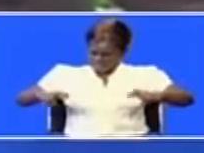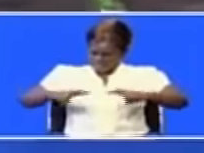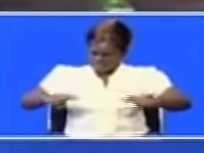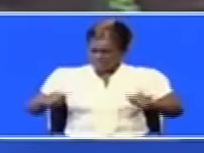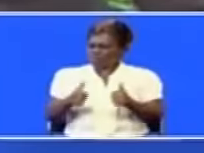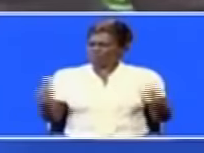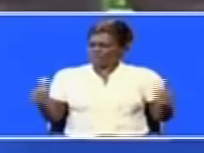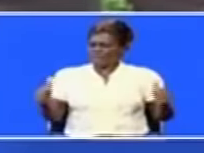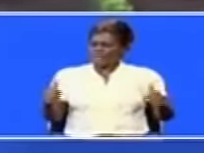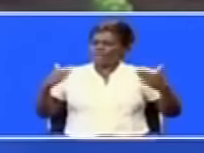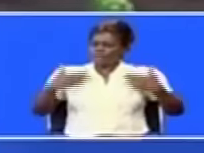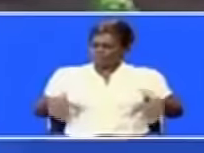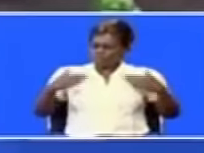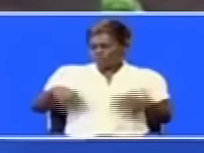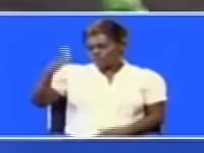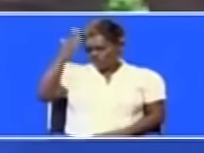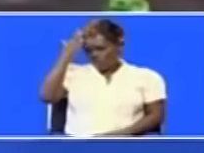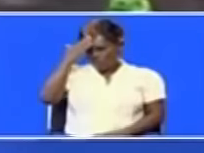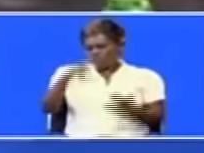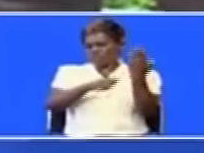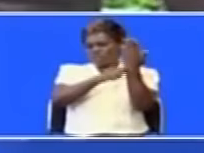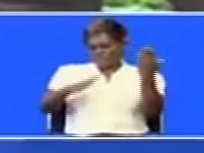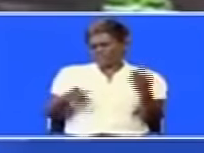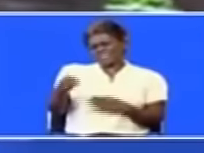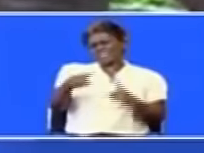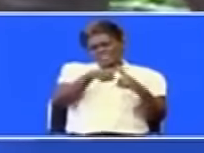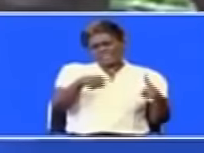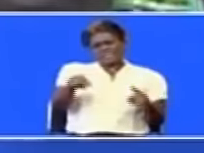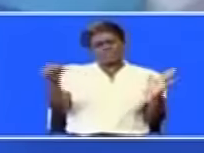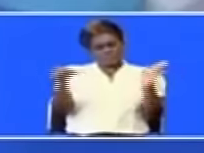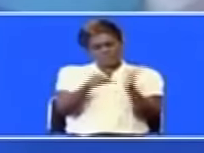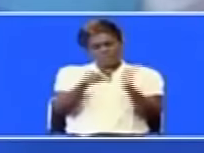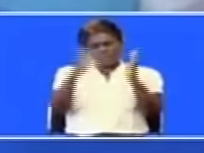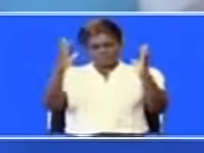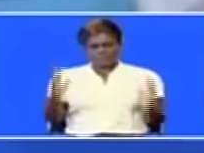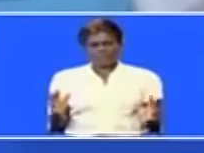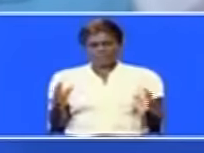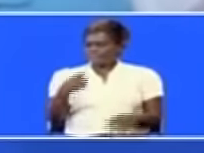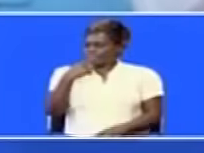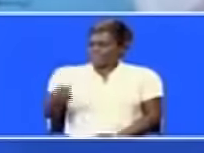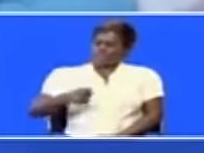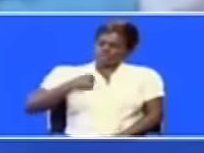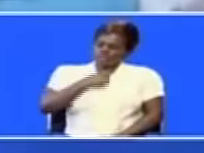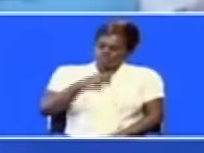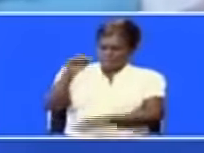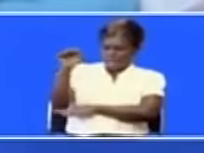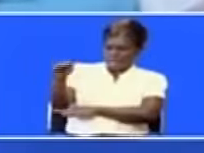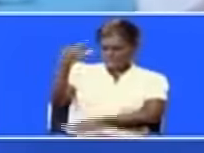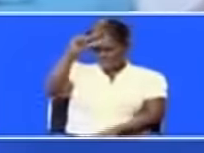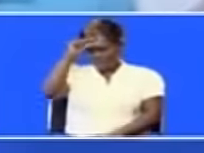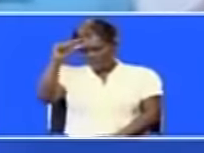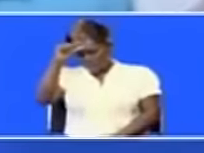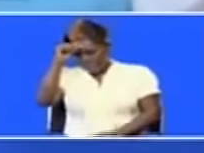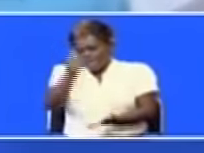kabisa kwa sababu watu wamechulikana kama hawa wakiuliwa ni pigo kubwa kwetu. Tunasema pole na tunaomba serikali